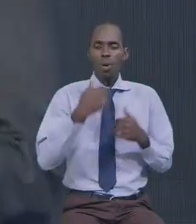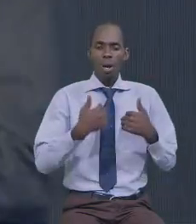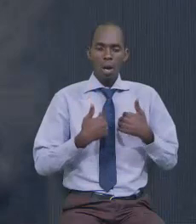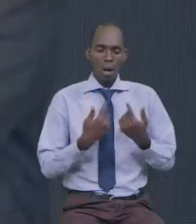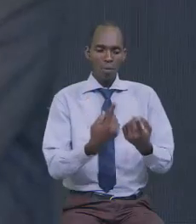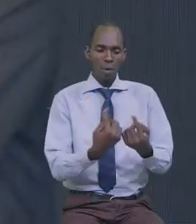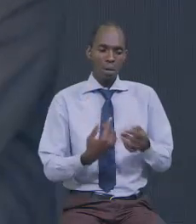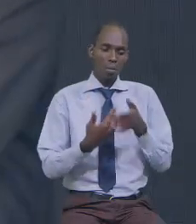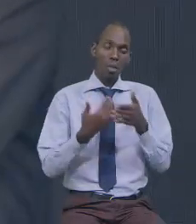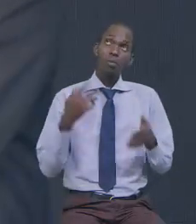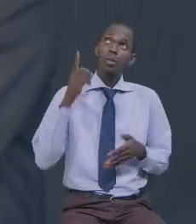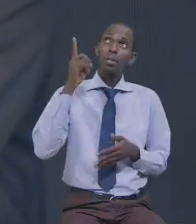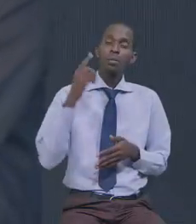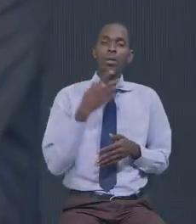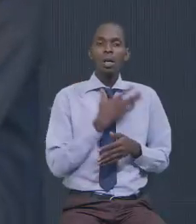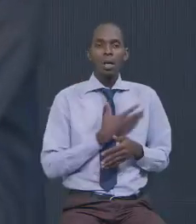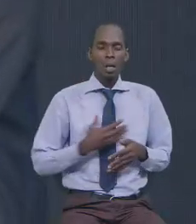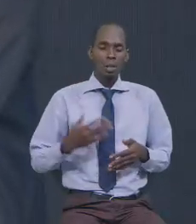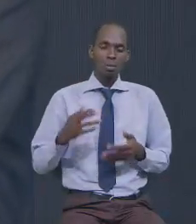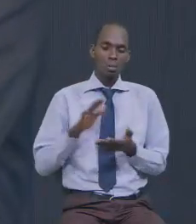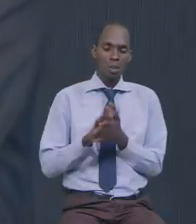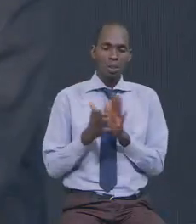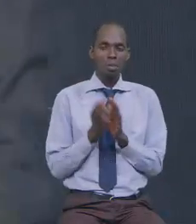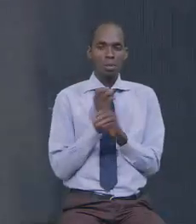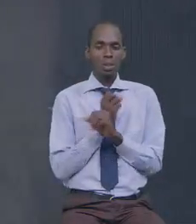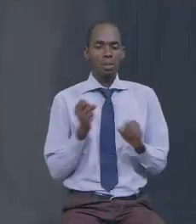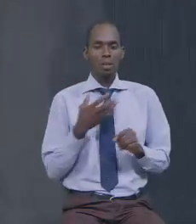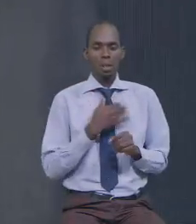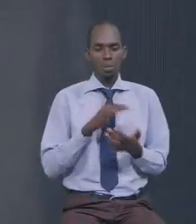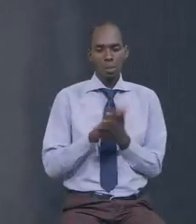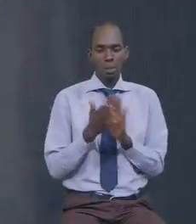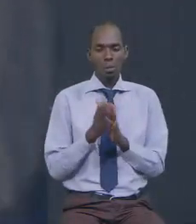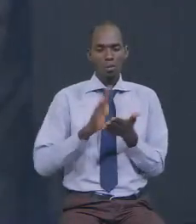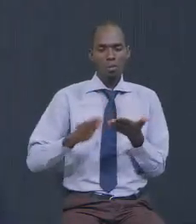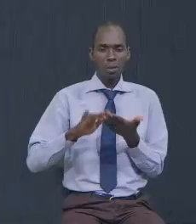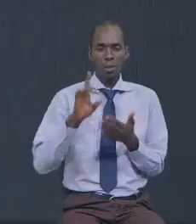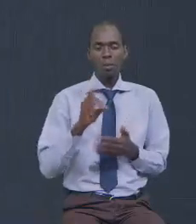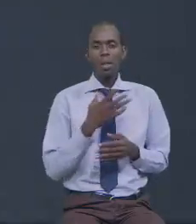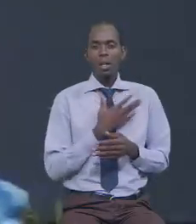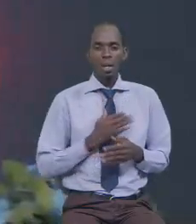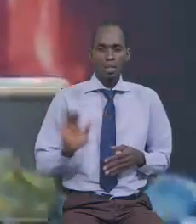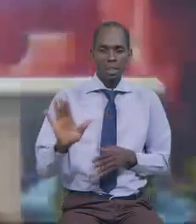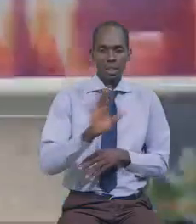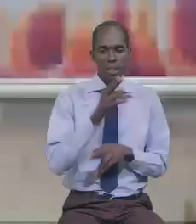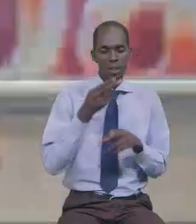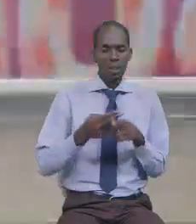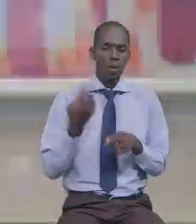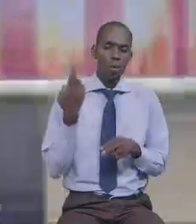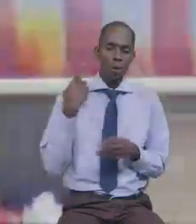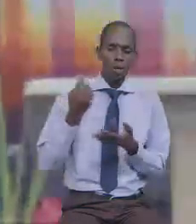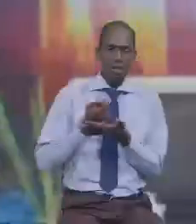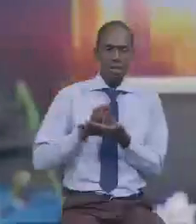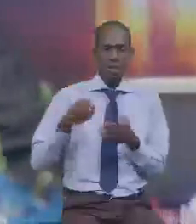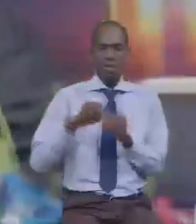him, and they were saved, and they were forgiven, and their names were written in the book of life.